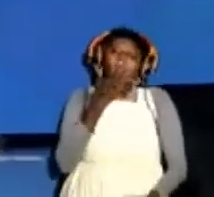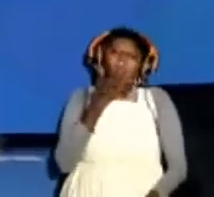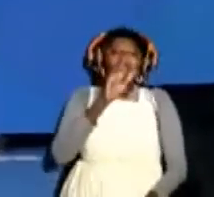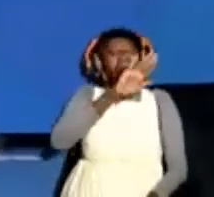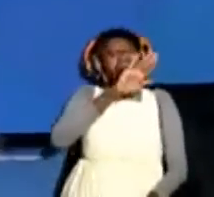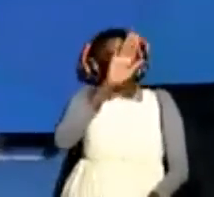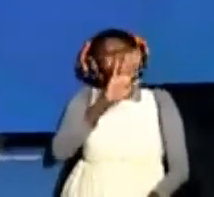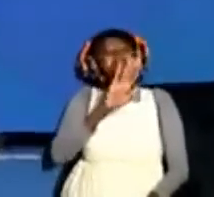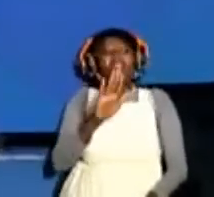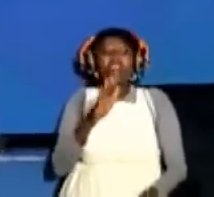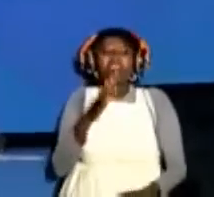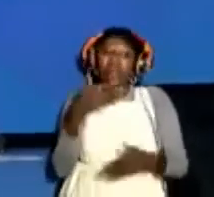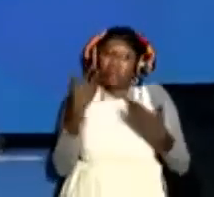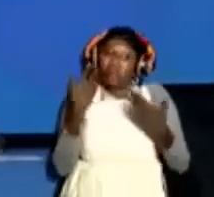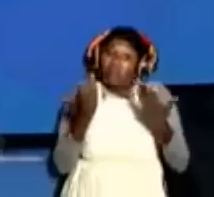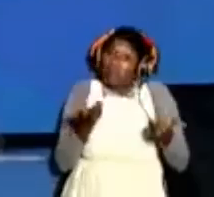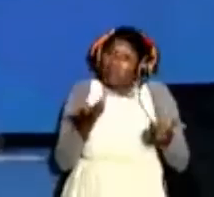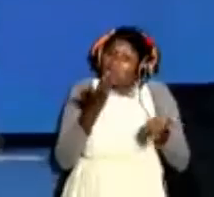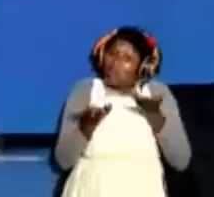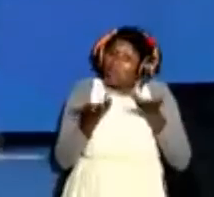nevertheless.